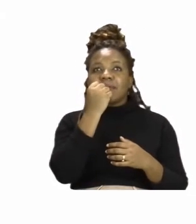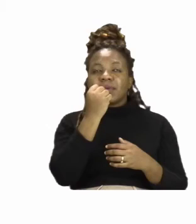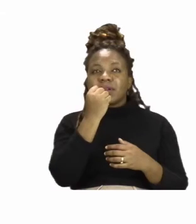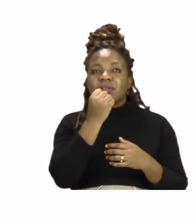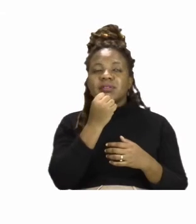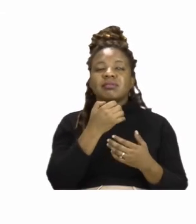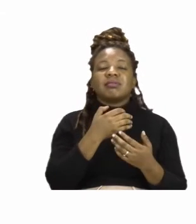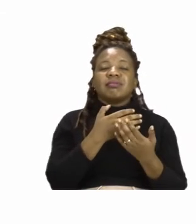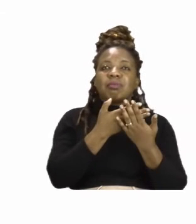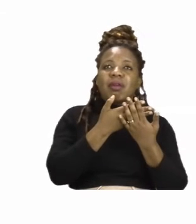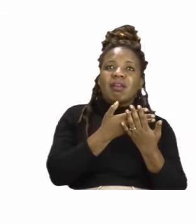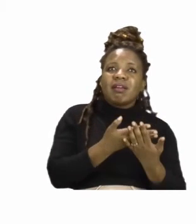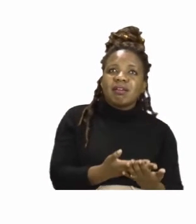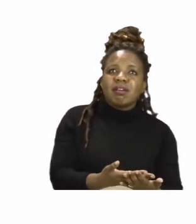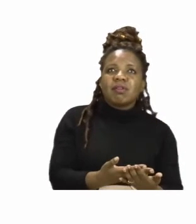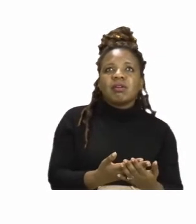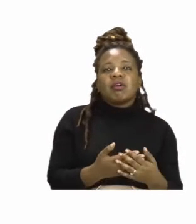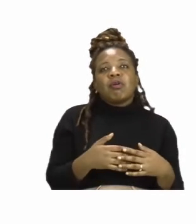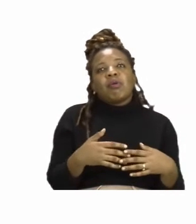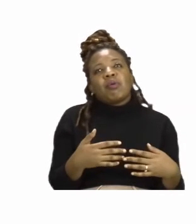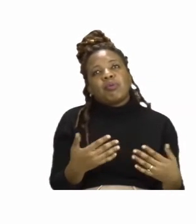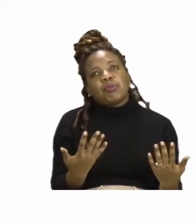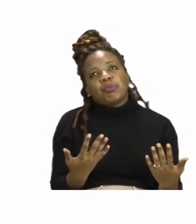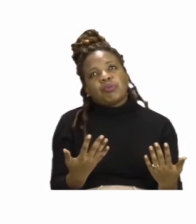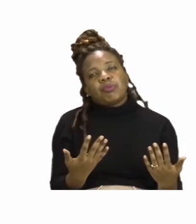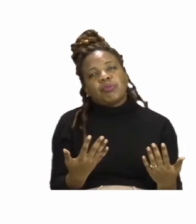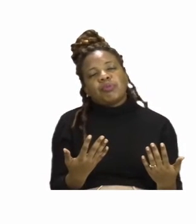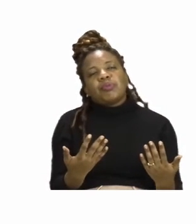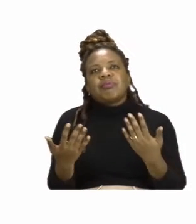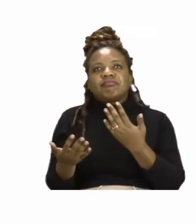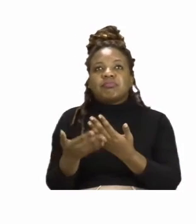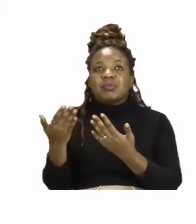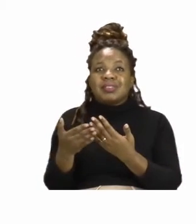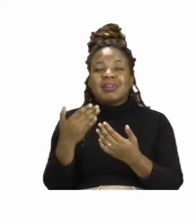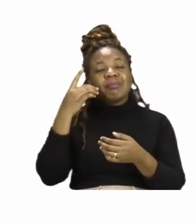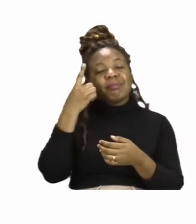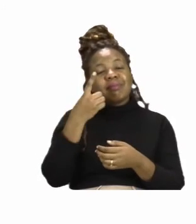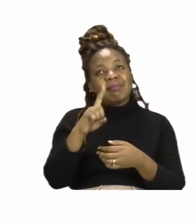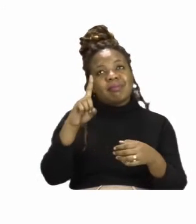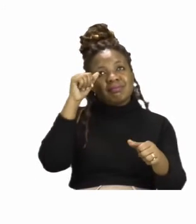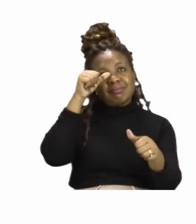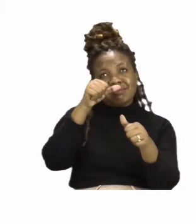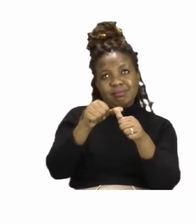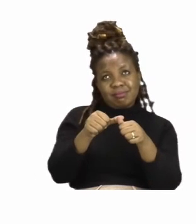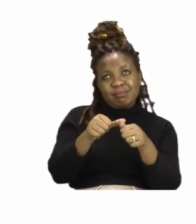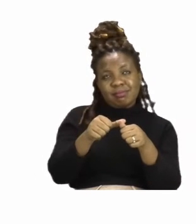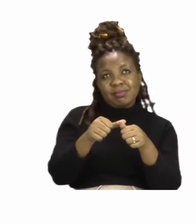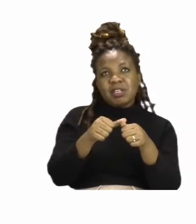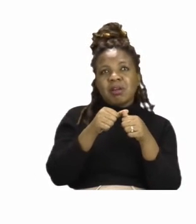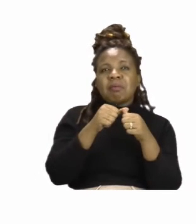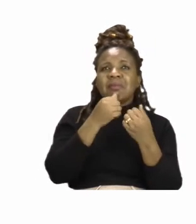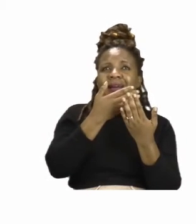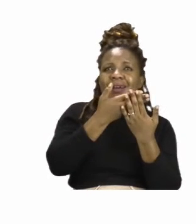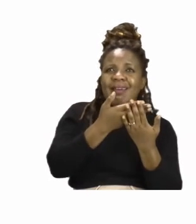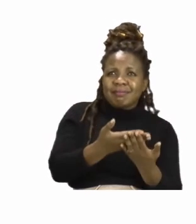that is heavier is lower, as if it's going to touch the ground. But anything that is lighter is